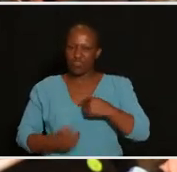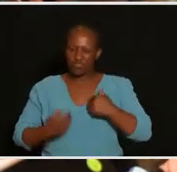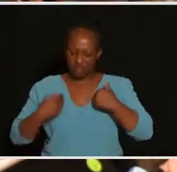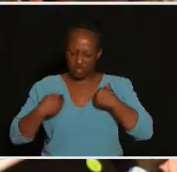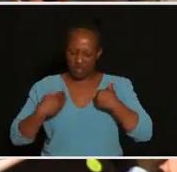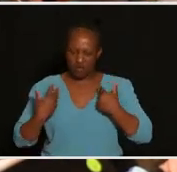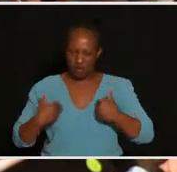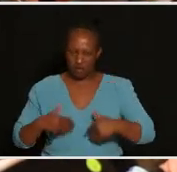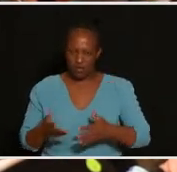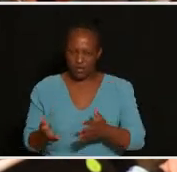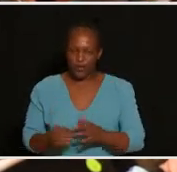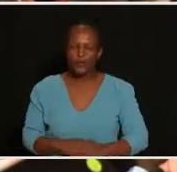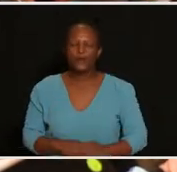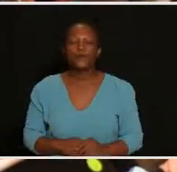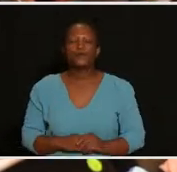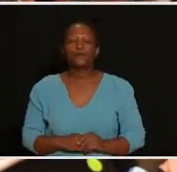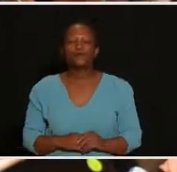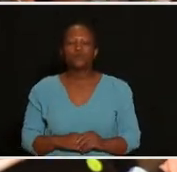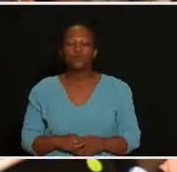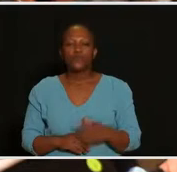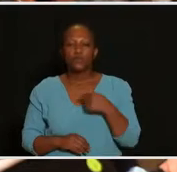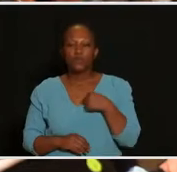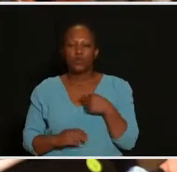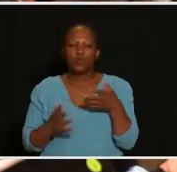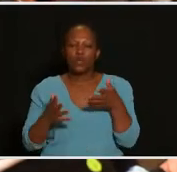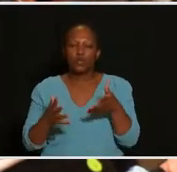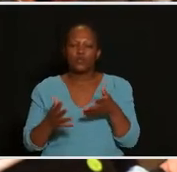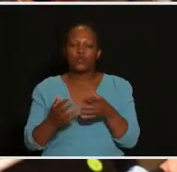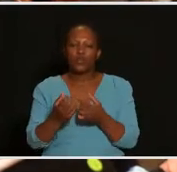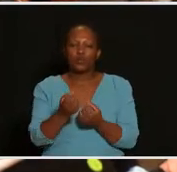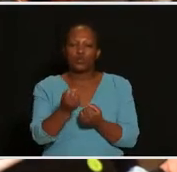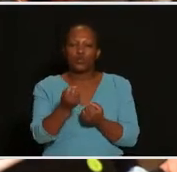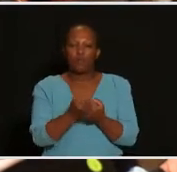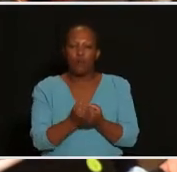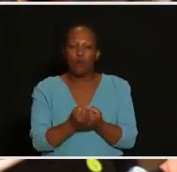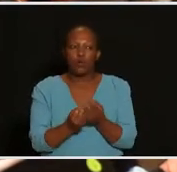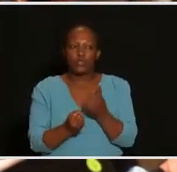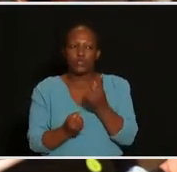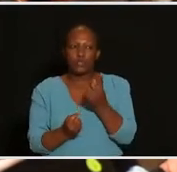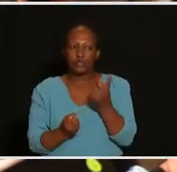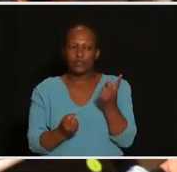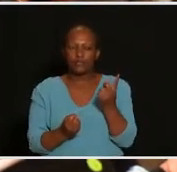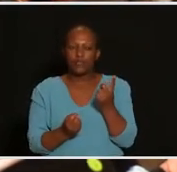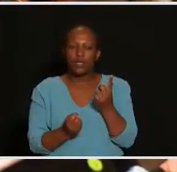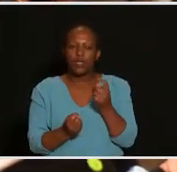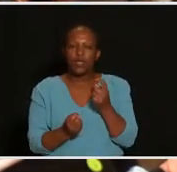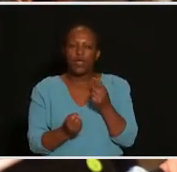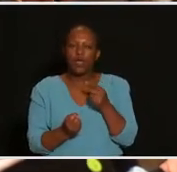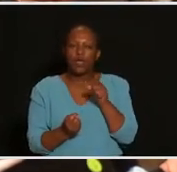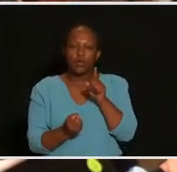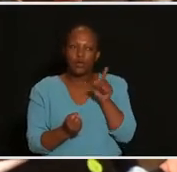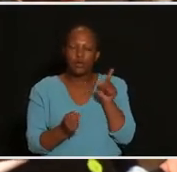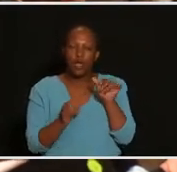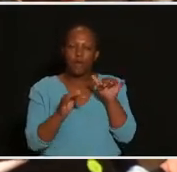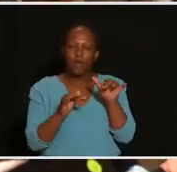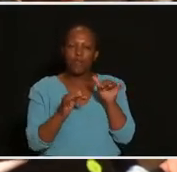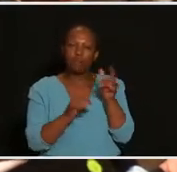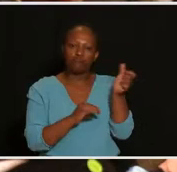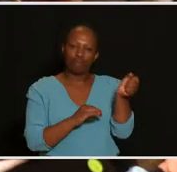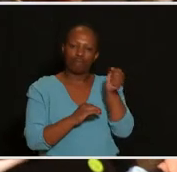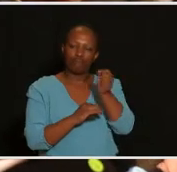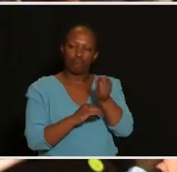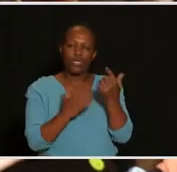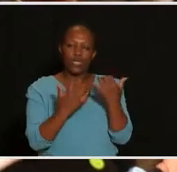I'm here to support our deploys that we deployed in Parliament we happen